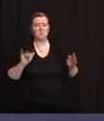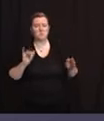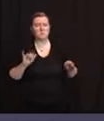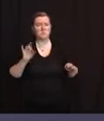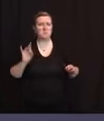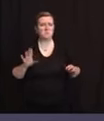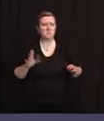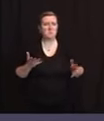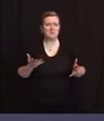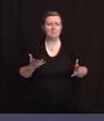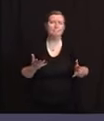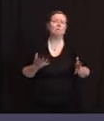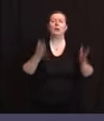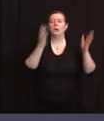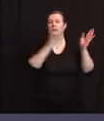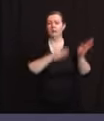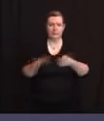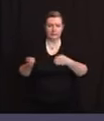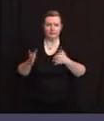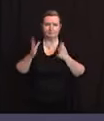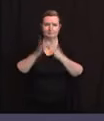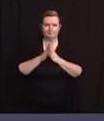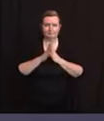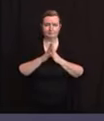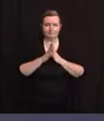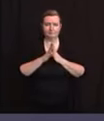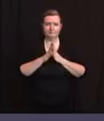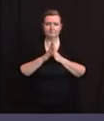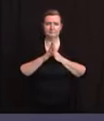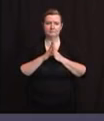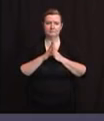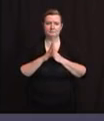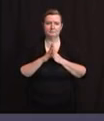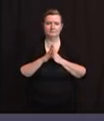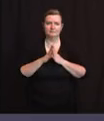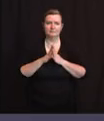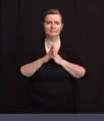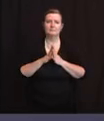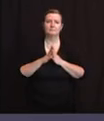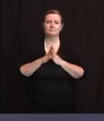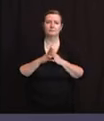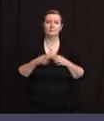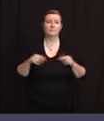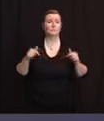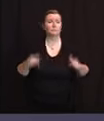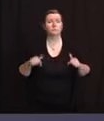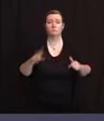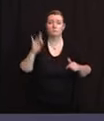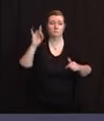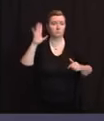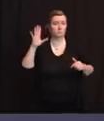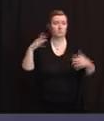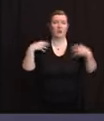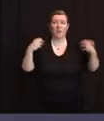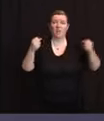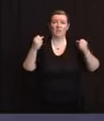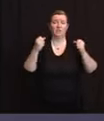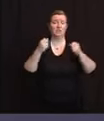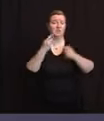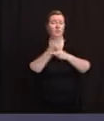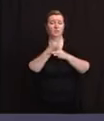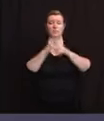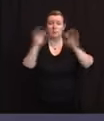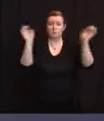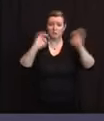switch gears mightily, but again, this is the healthcare crisis of all time. It's also the economic and